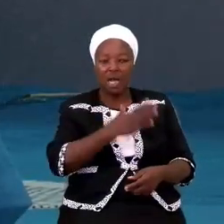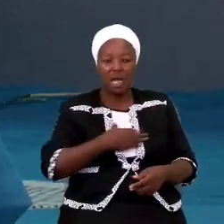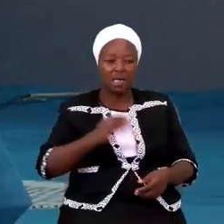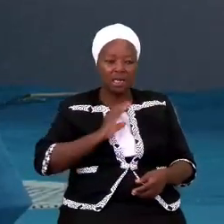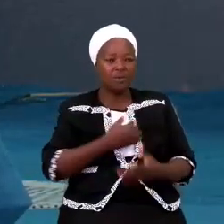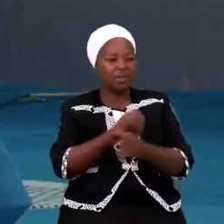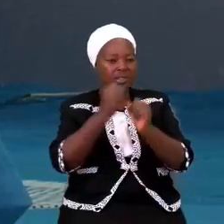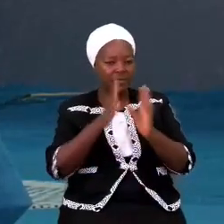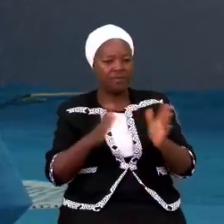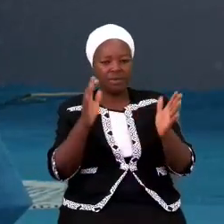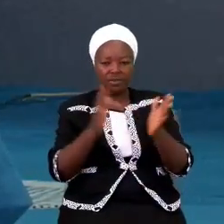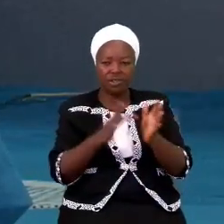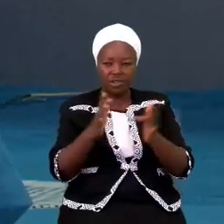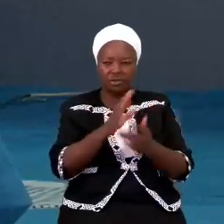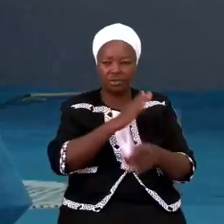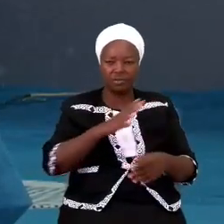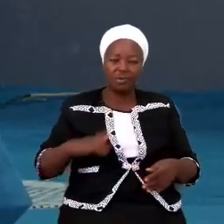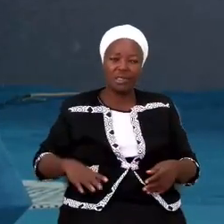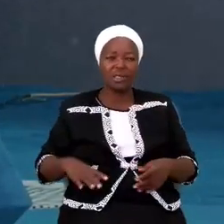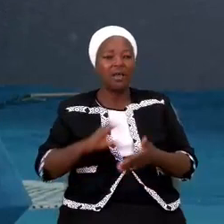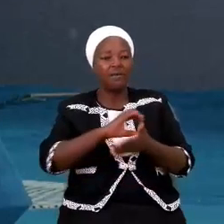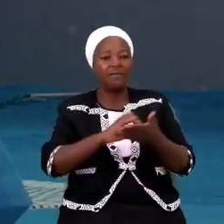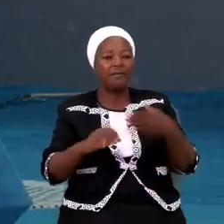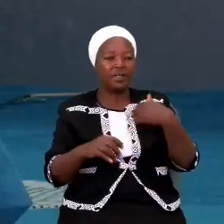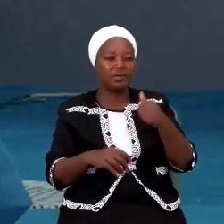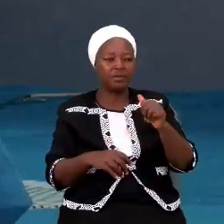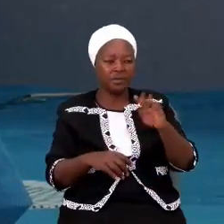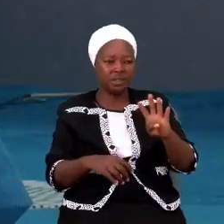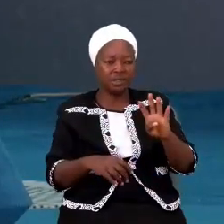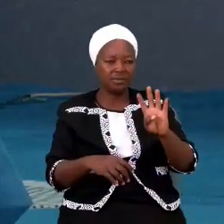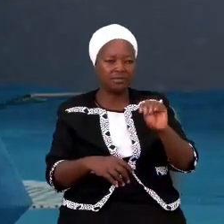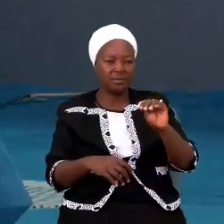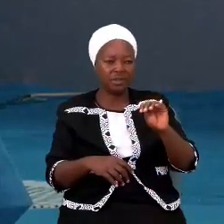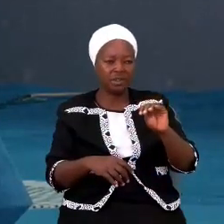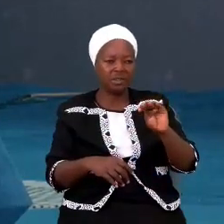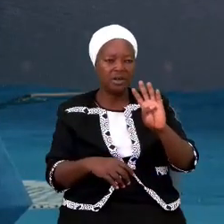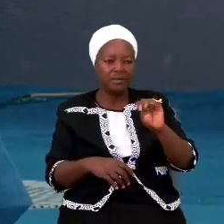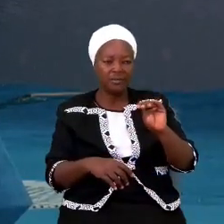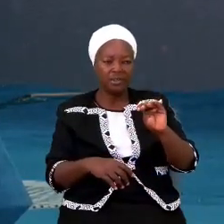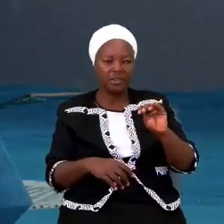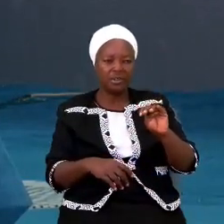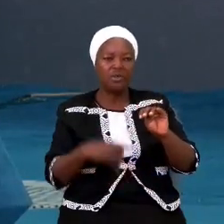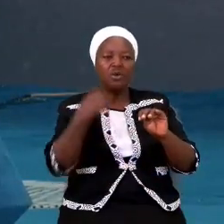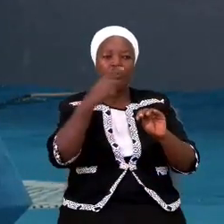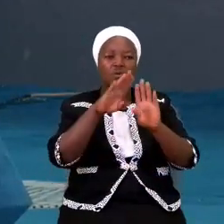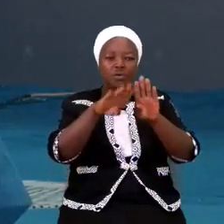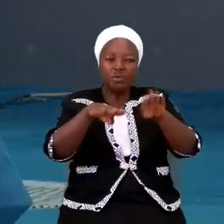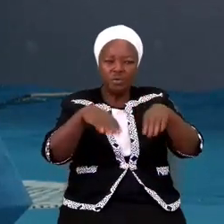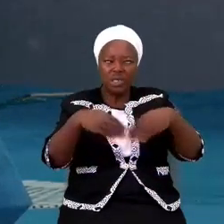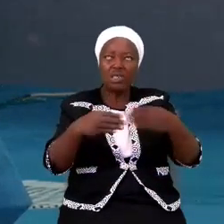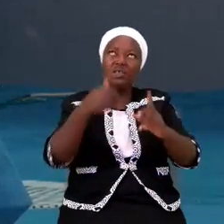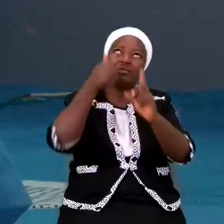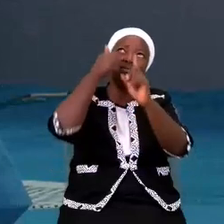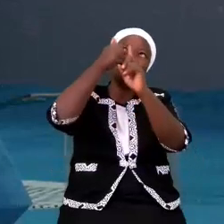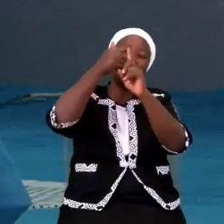tells us, who gave himself for us. He has saved us, but the work of